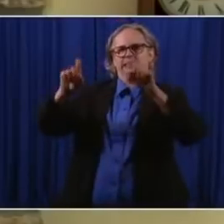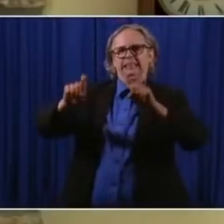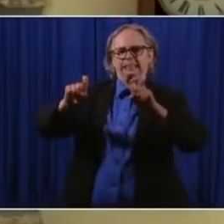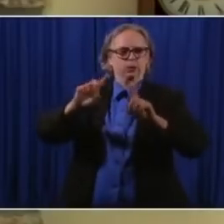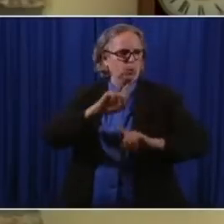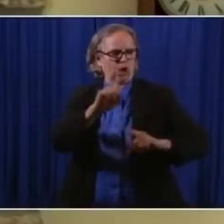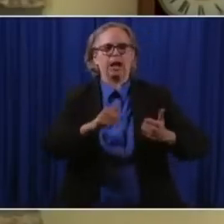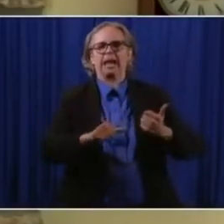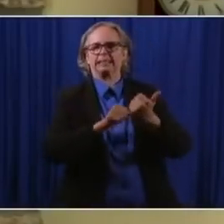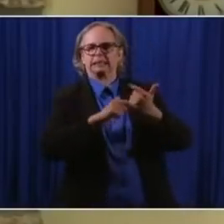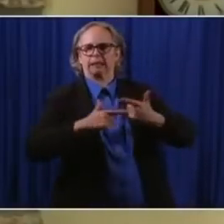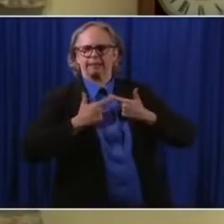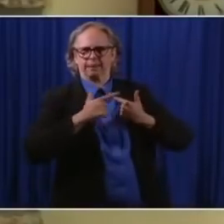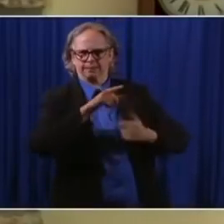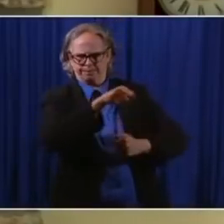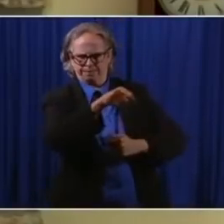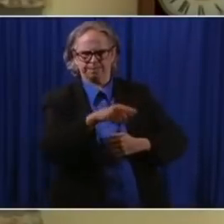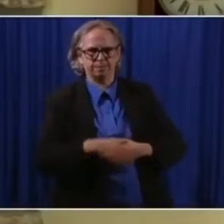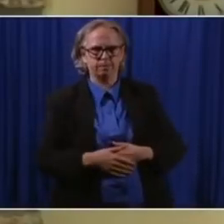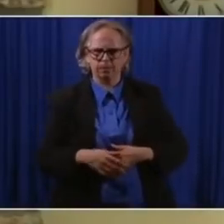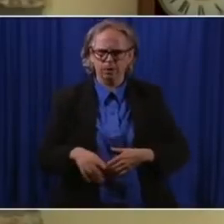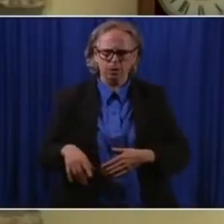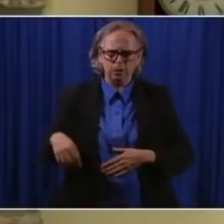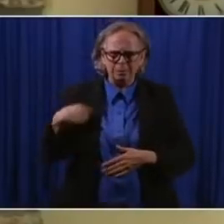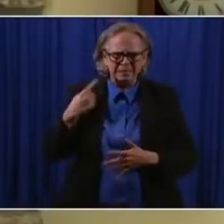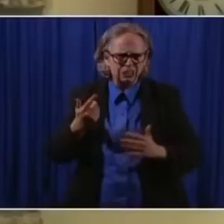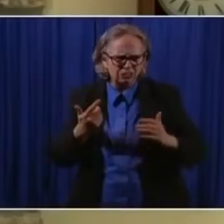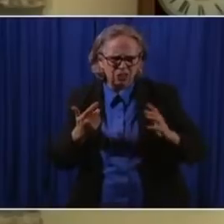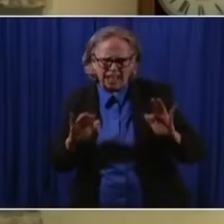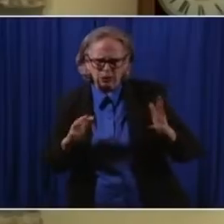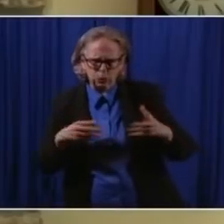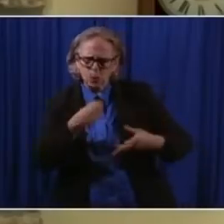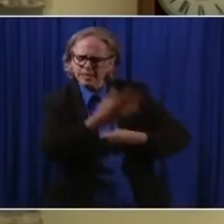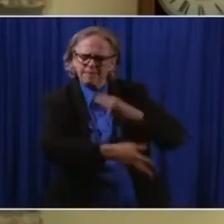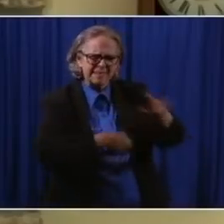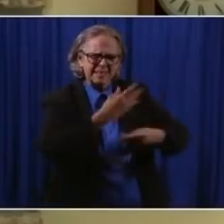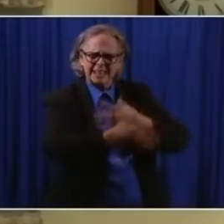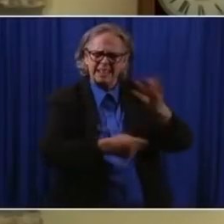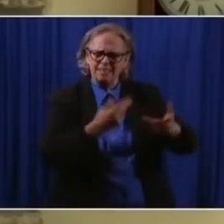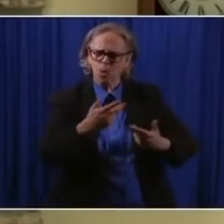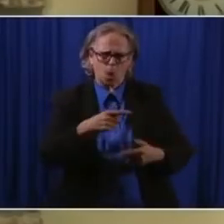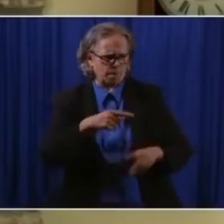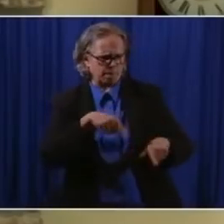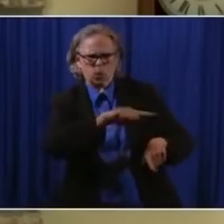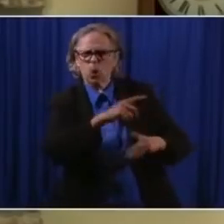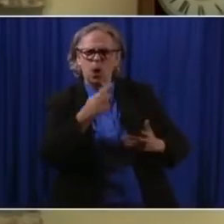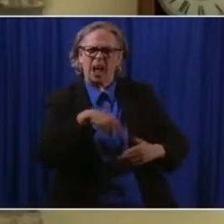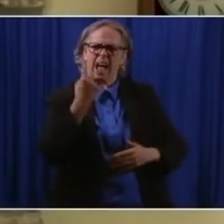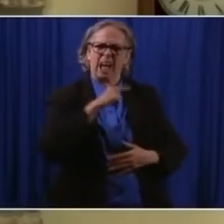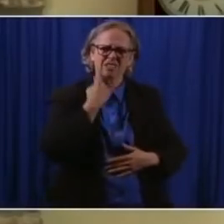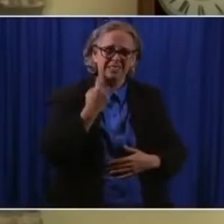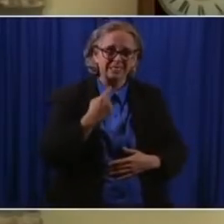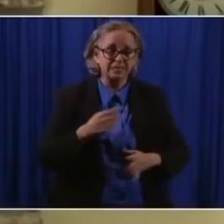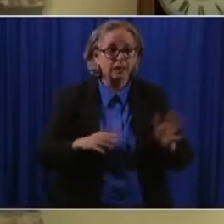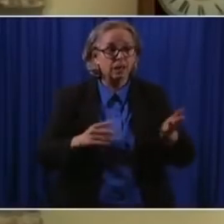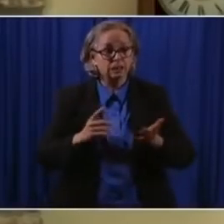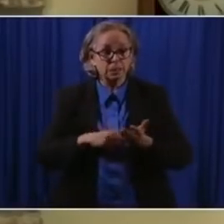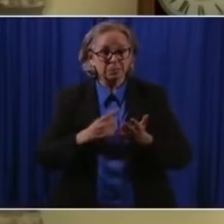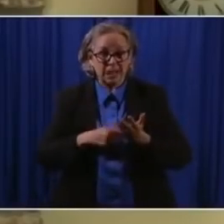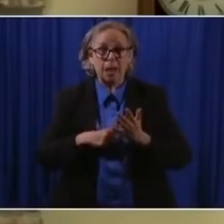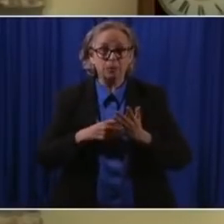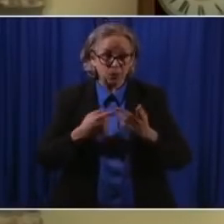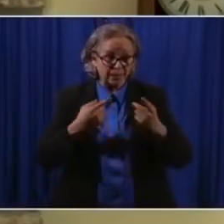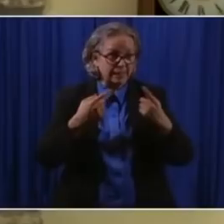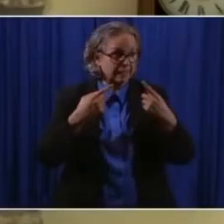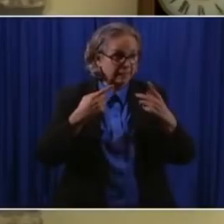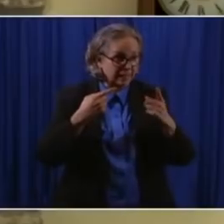Often when COVID positive test patient is identified, there are others in the facility who are also infected but who do not yet have symptoms.